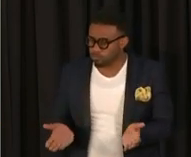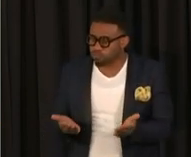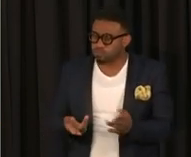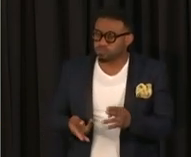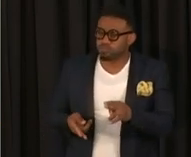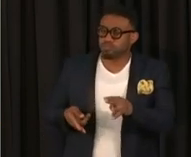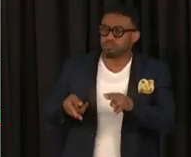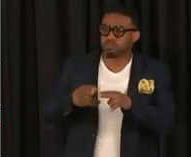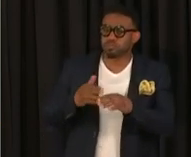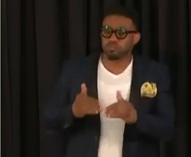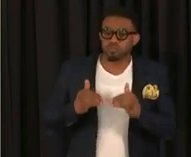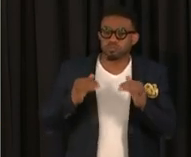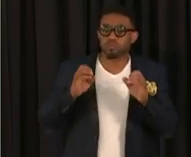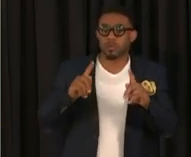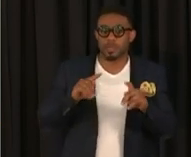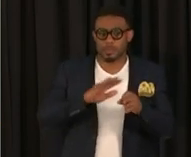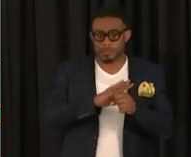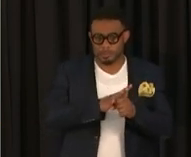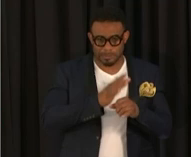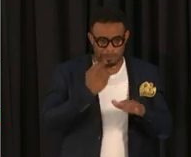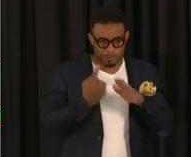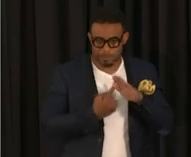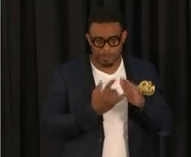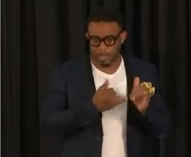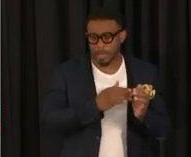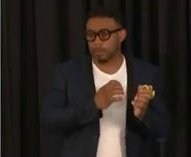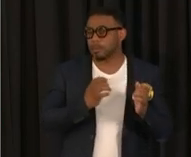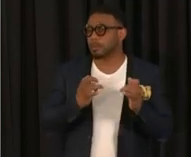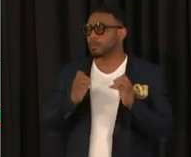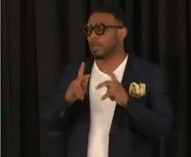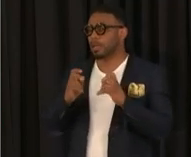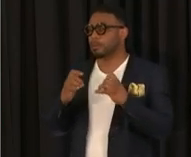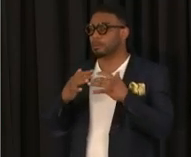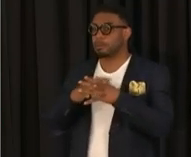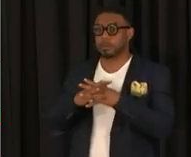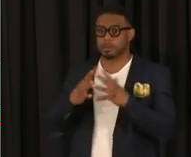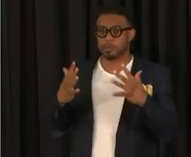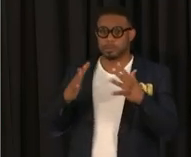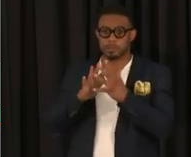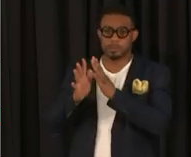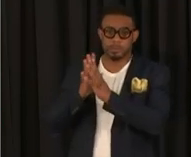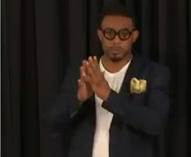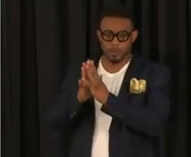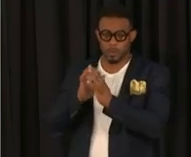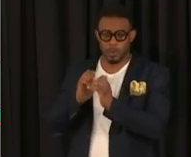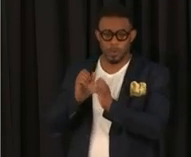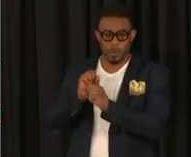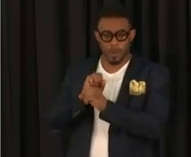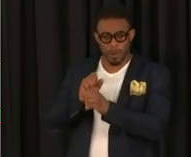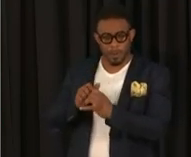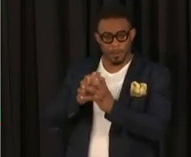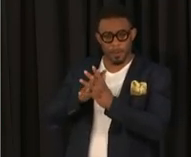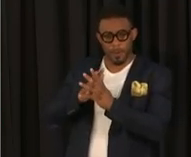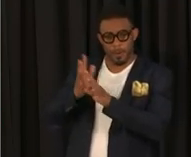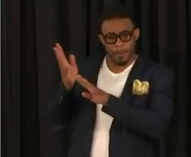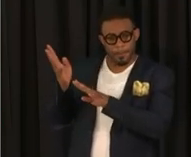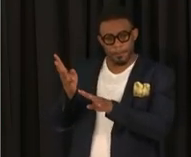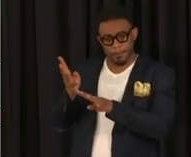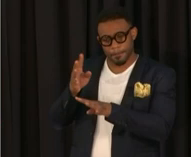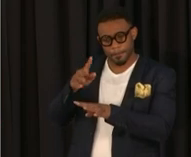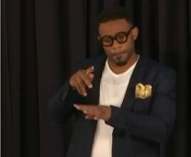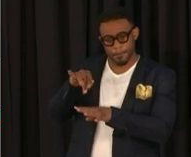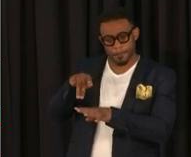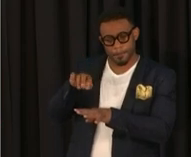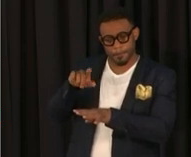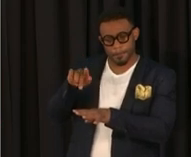as we're looking towards moving out of this phase of the pandemic. We've been working to build a pipeline, and we have a very